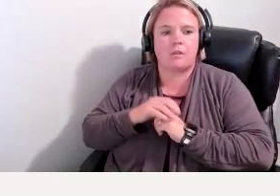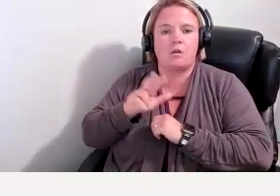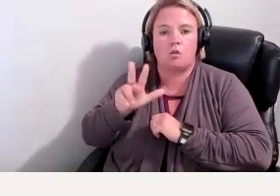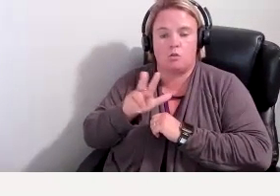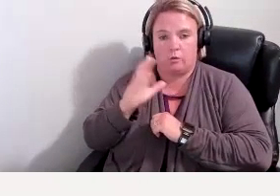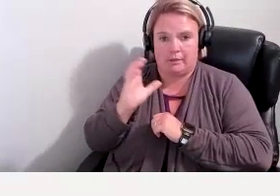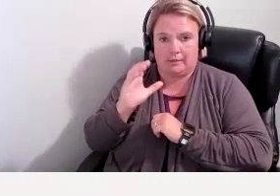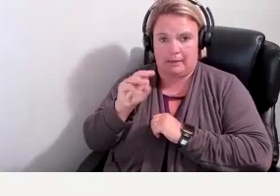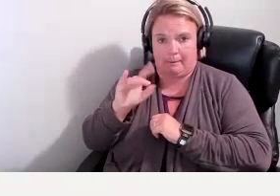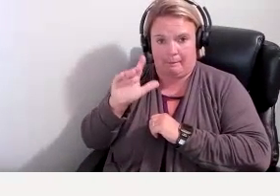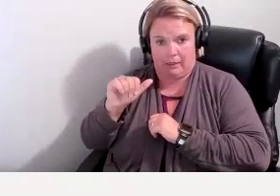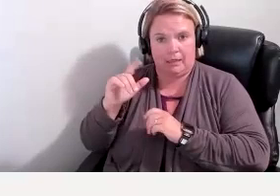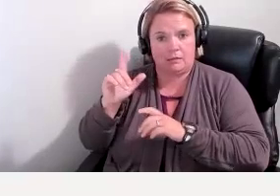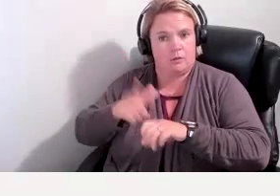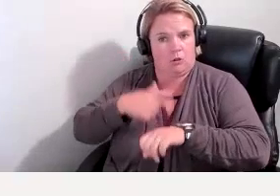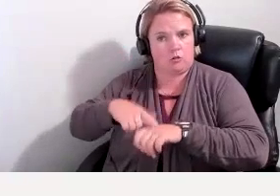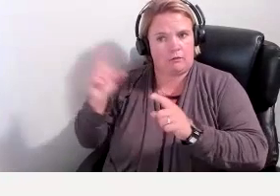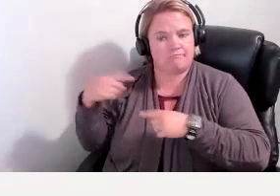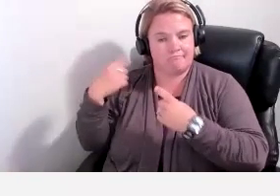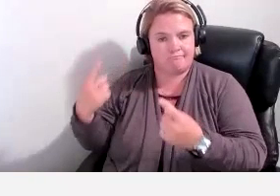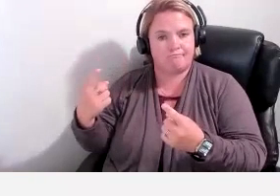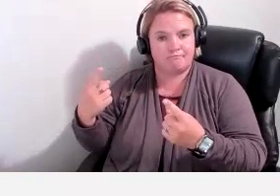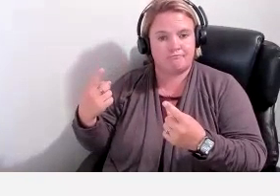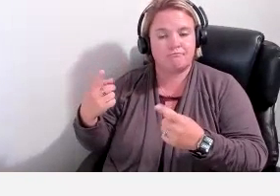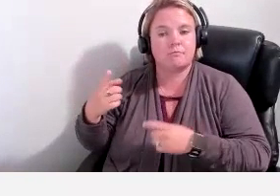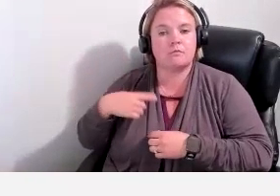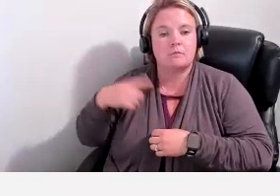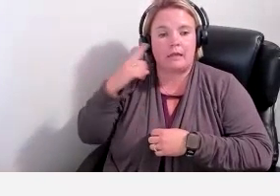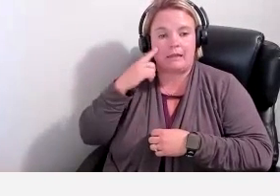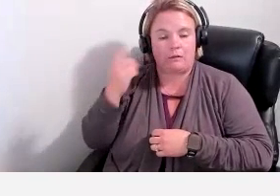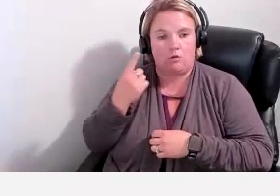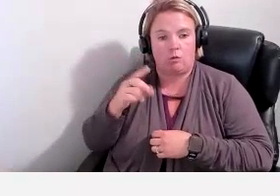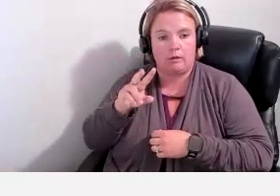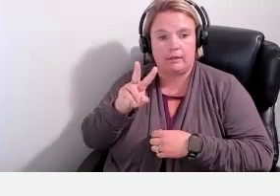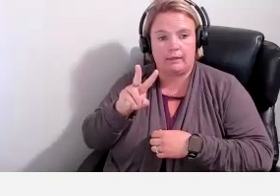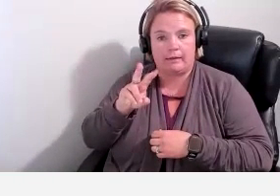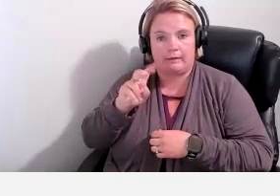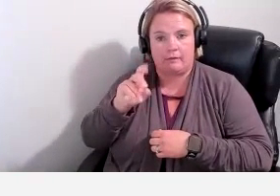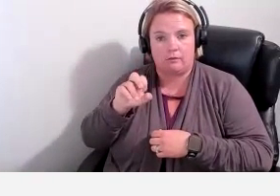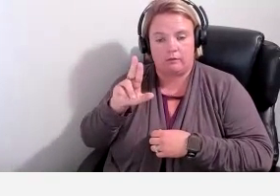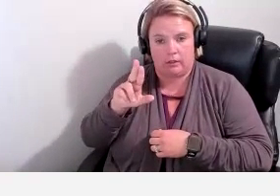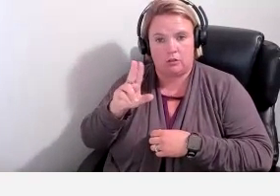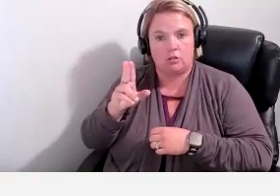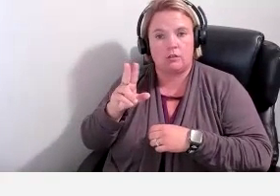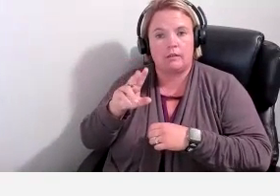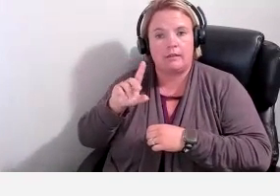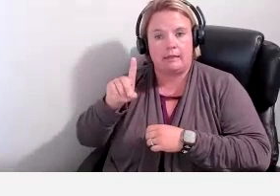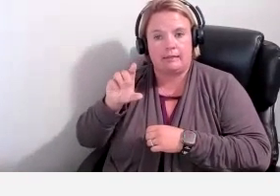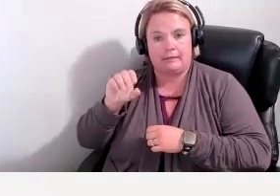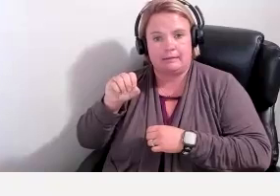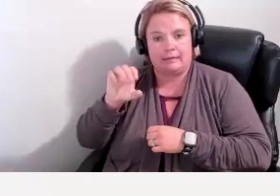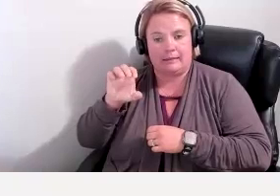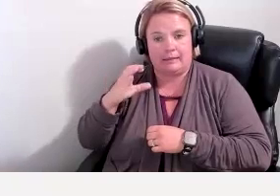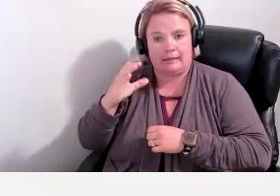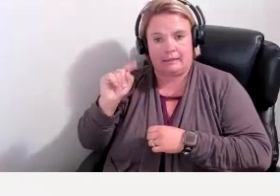has been around a long time to where it was, I think, the only vendor that the DECT grant would go through before. So the